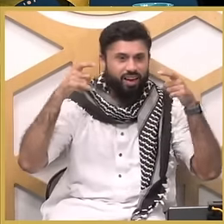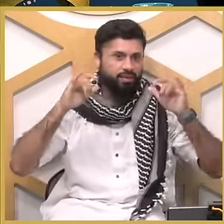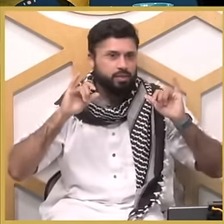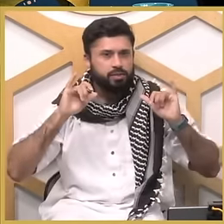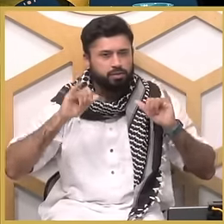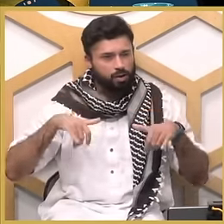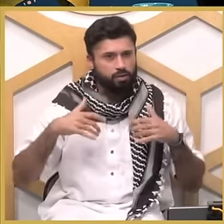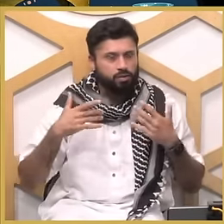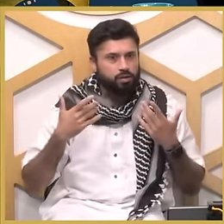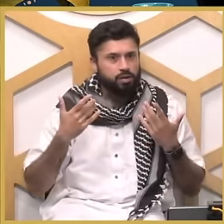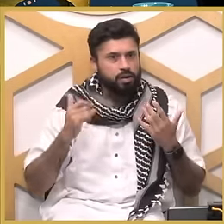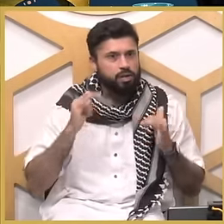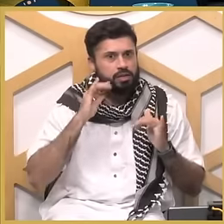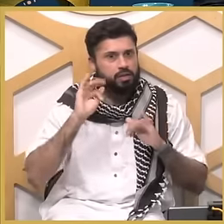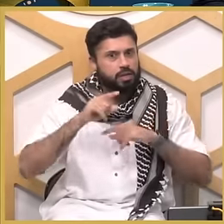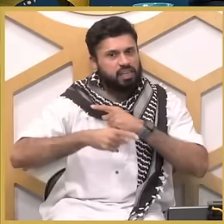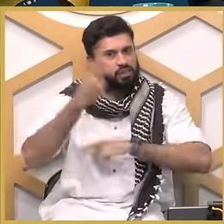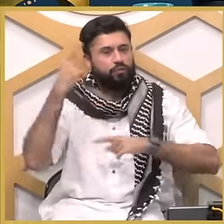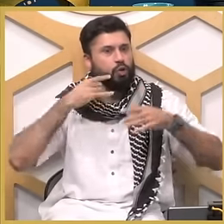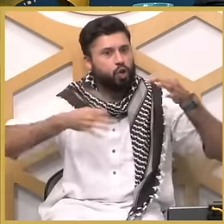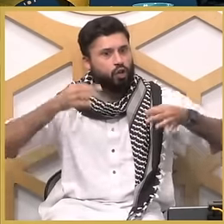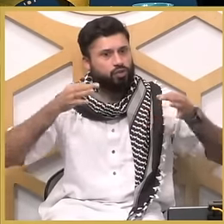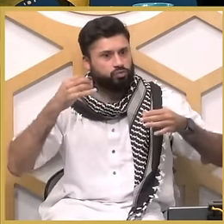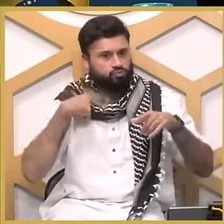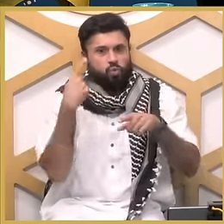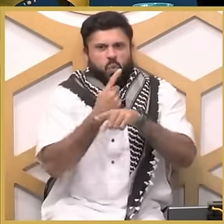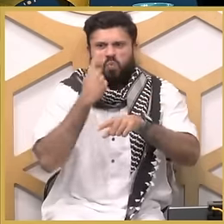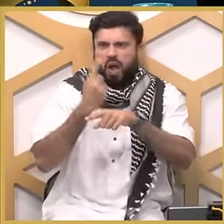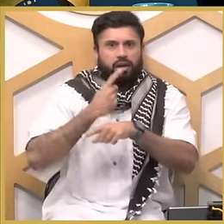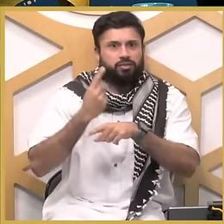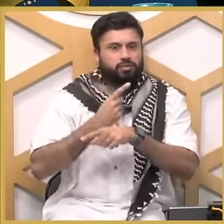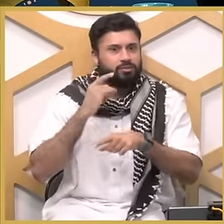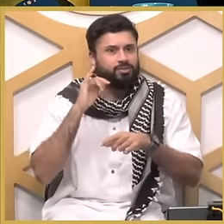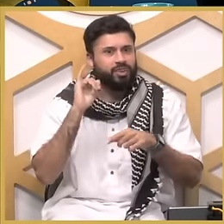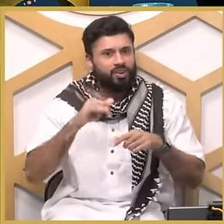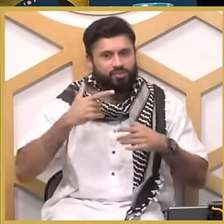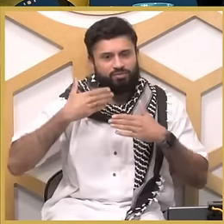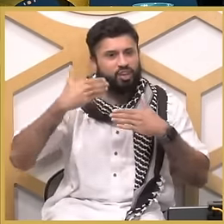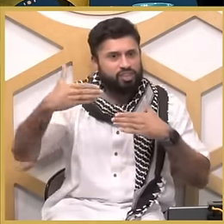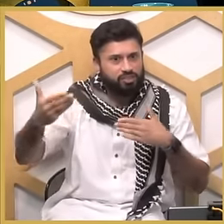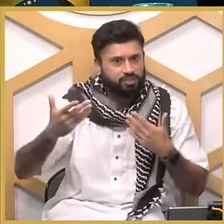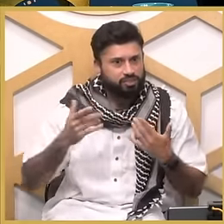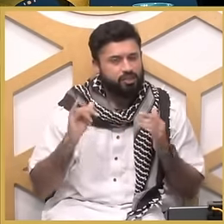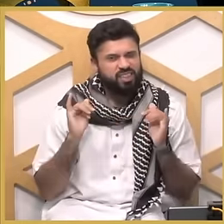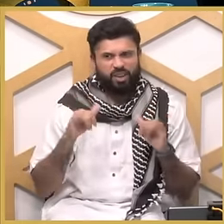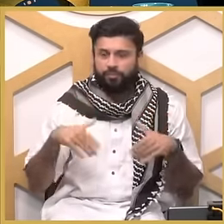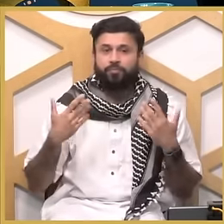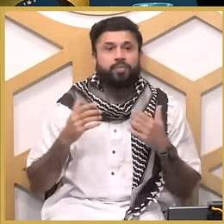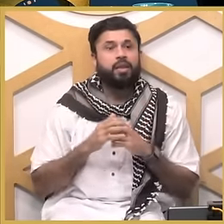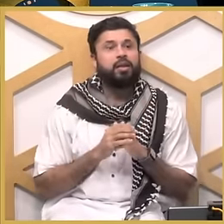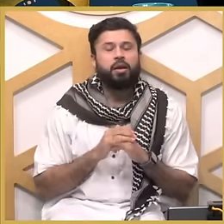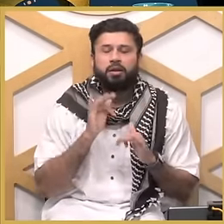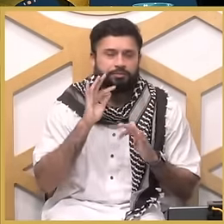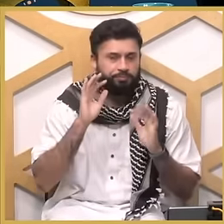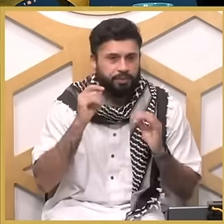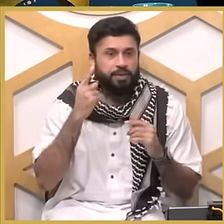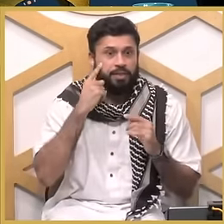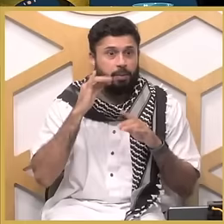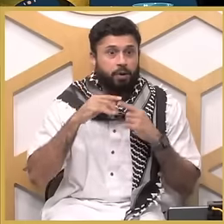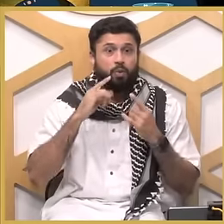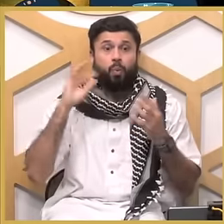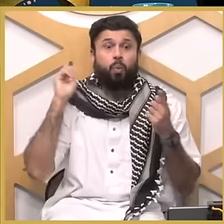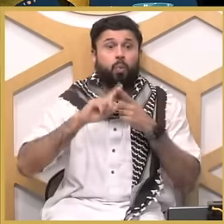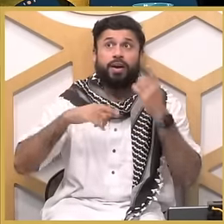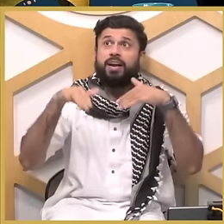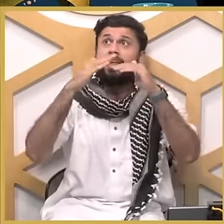I left it for the sake of Allah, you know. Actually, you know, but subhanAllah, like we're going to be running to people in the majlis, like, hey, remember